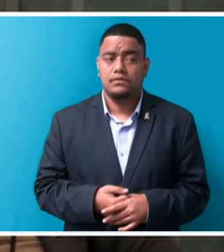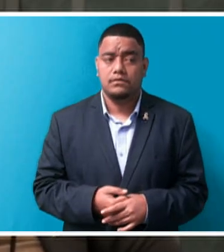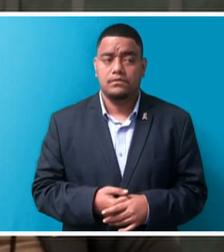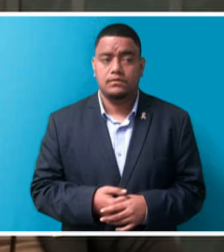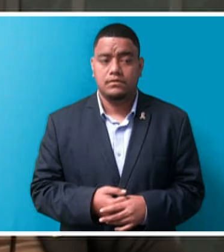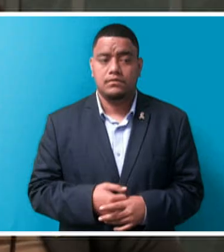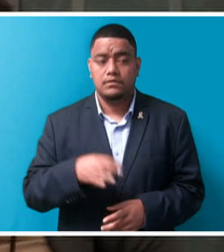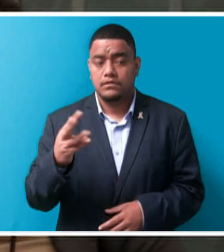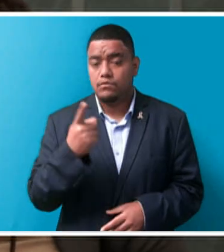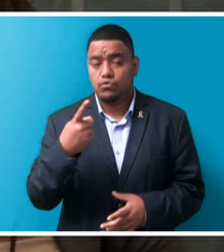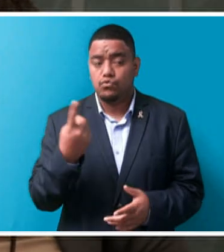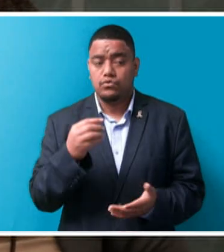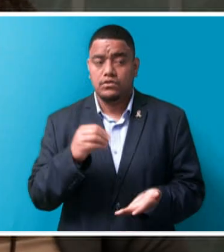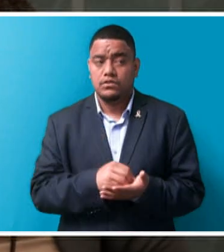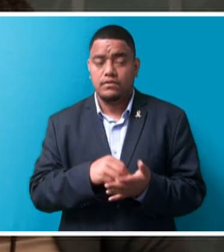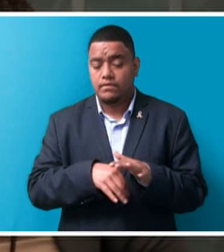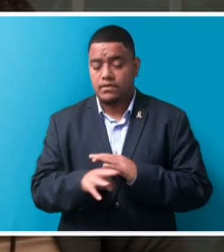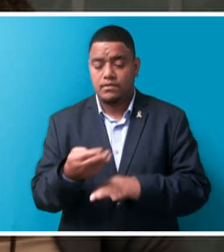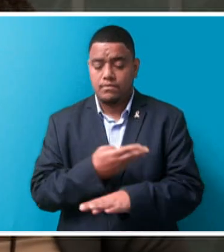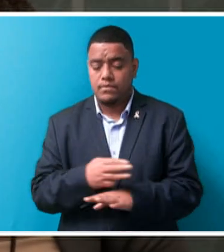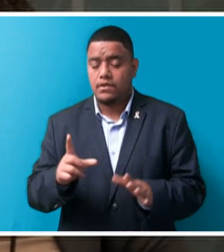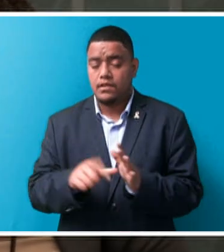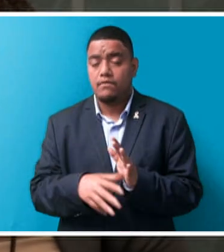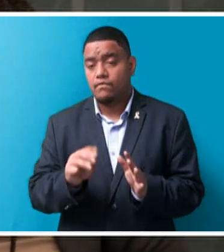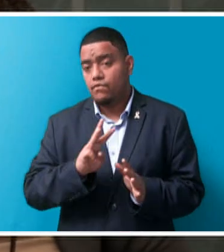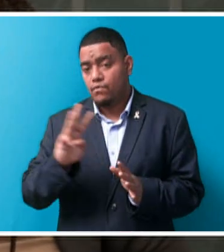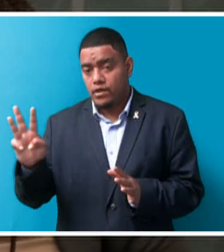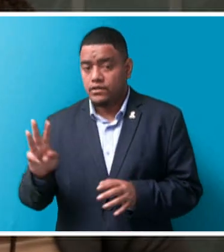someone who has served in the maritime area of the Western Division,